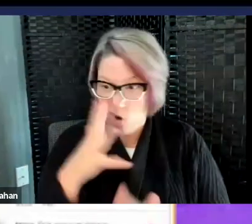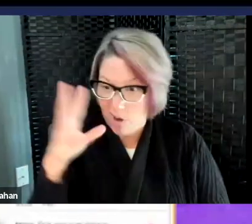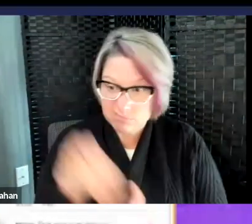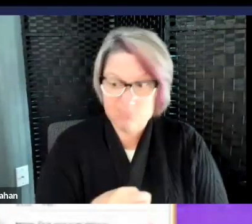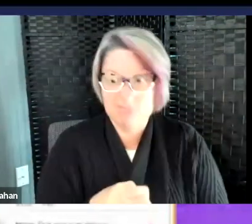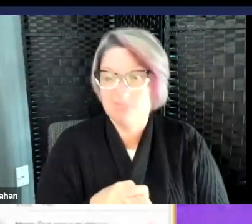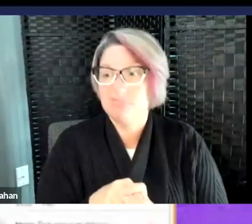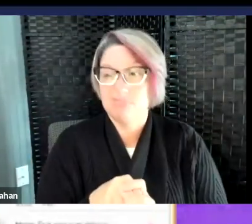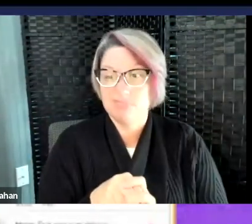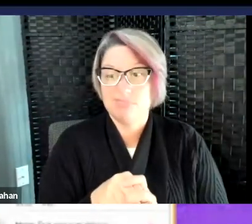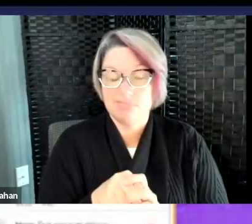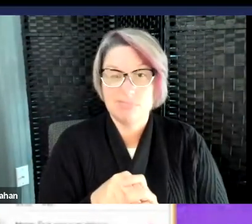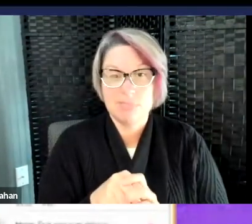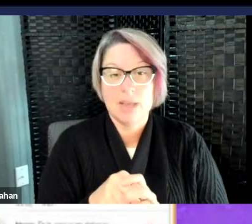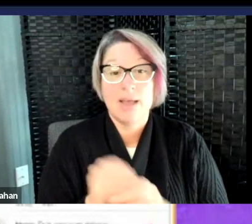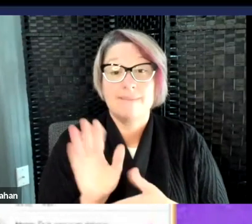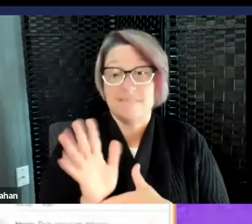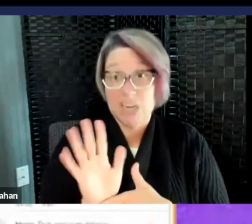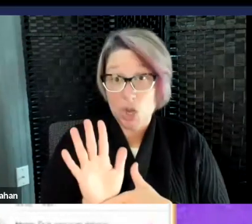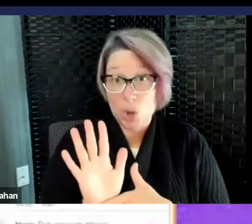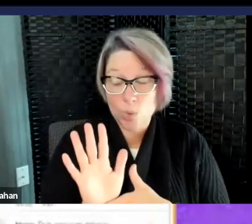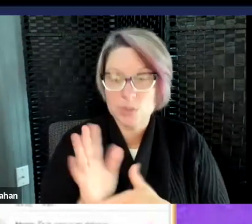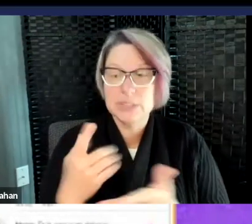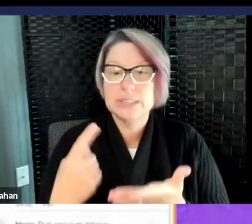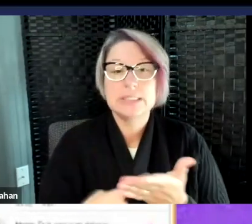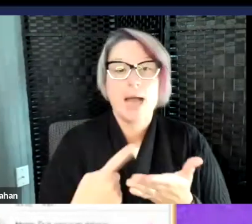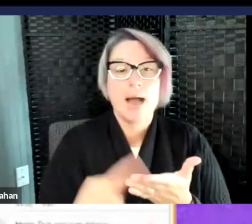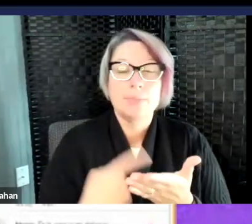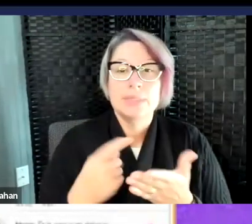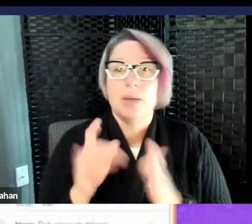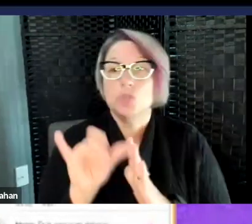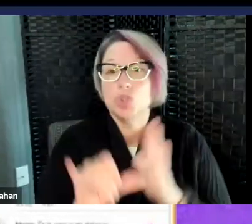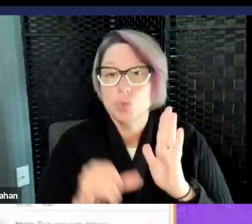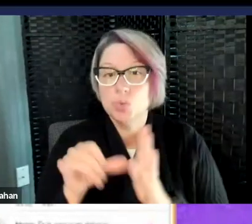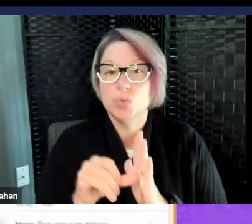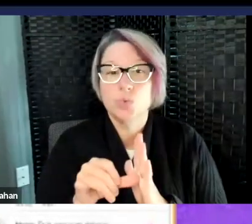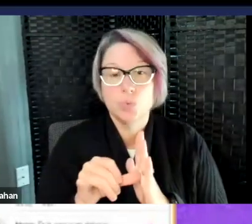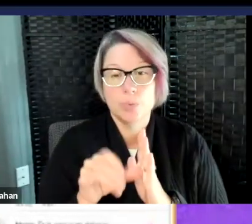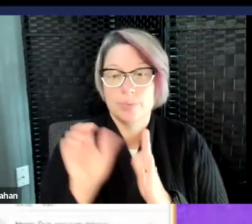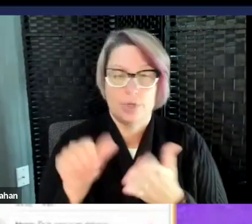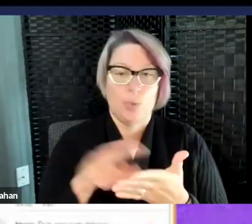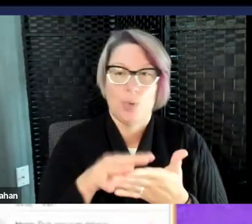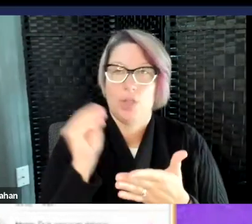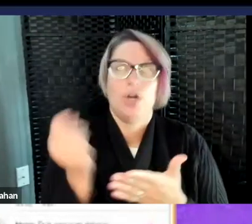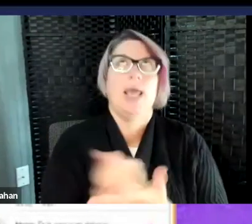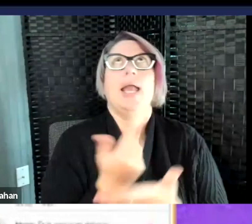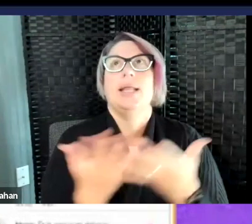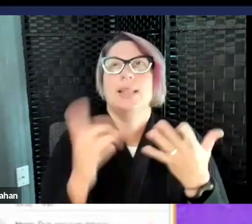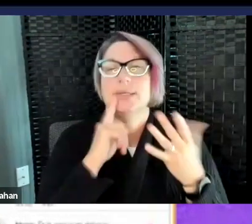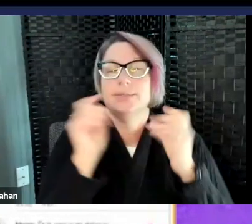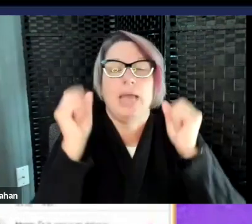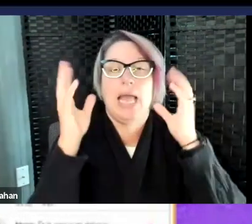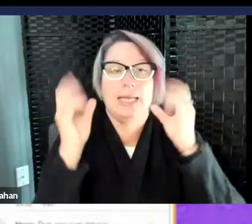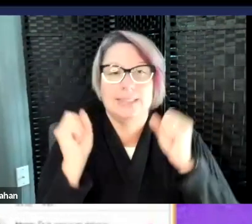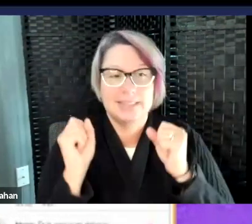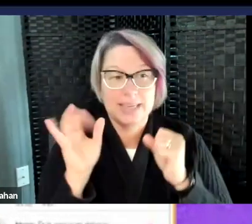in it. Videos. This is important too. Sometimes we go on YouTube all the time. I mean, my goodness, you can learn anything. It's amazing. If you guys have